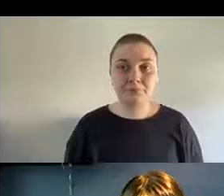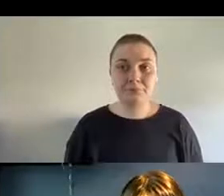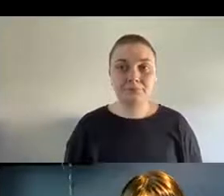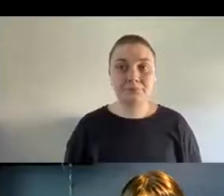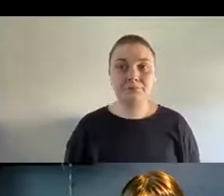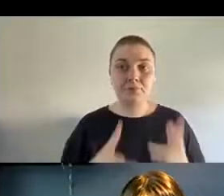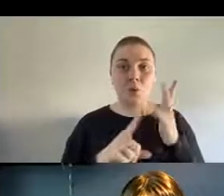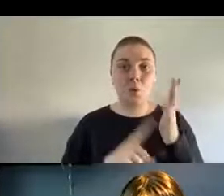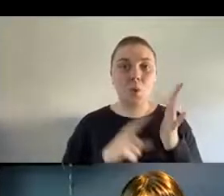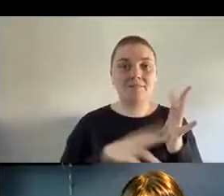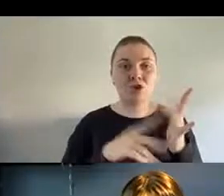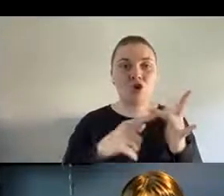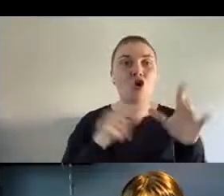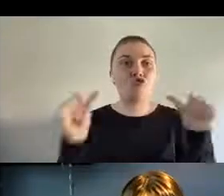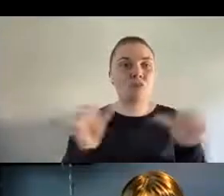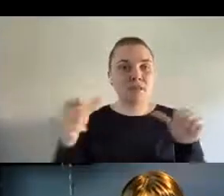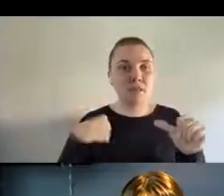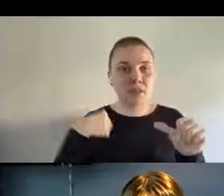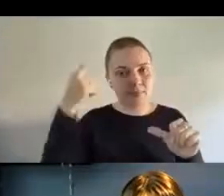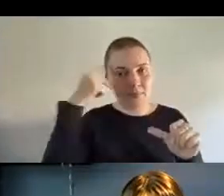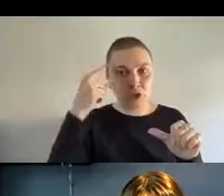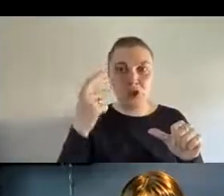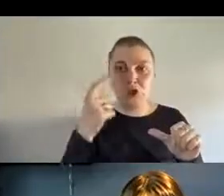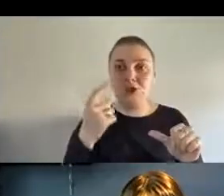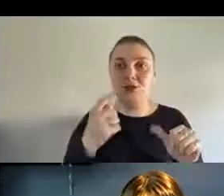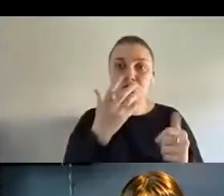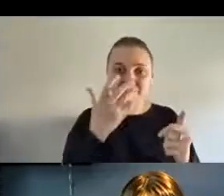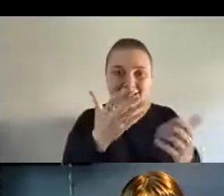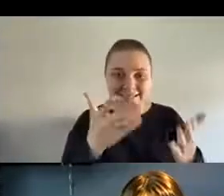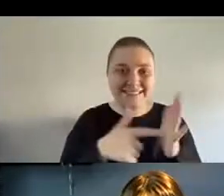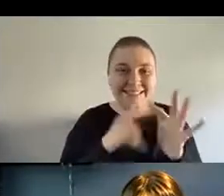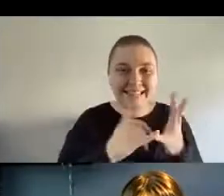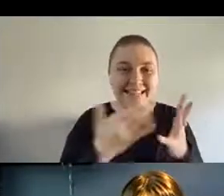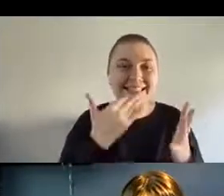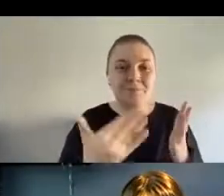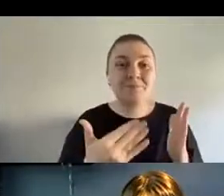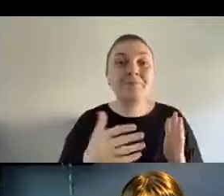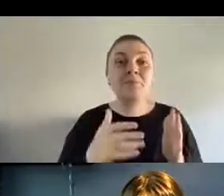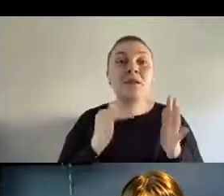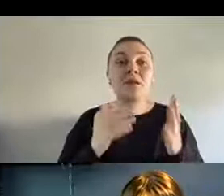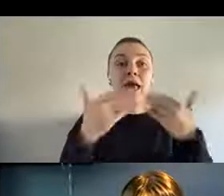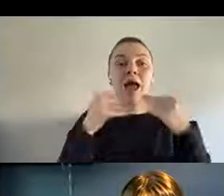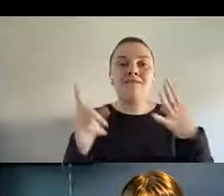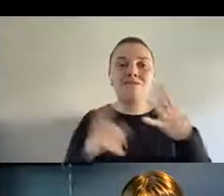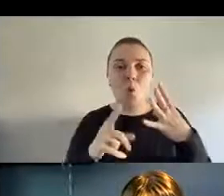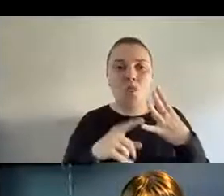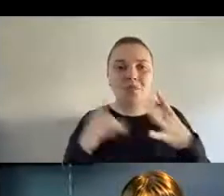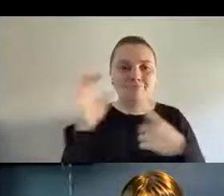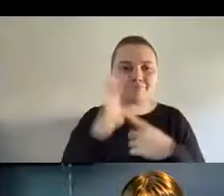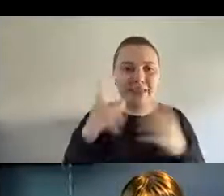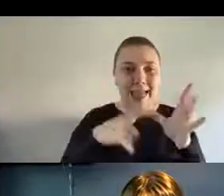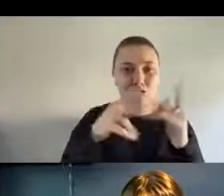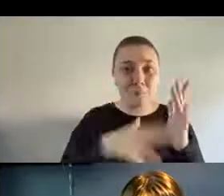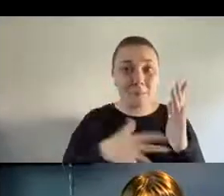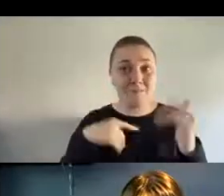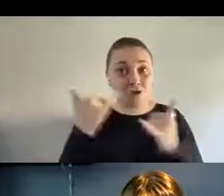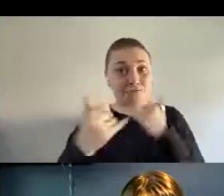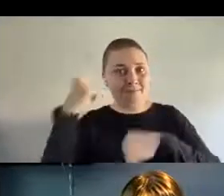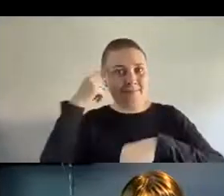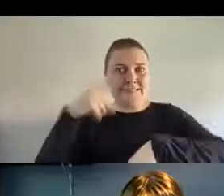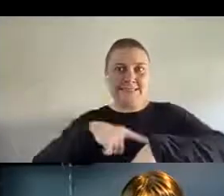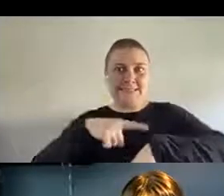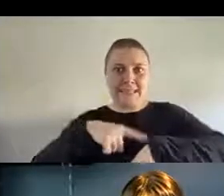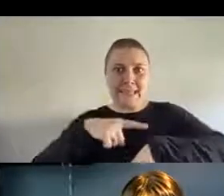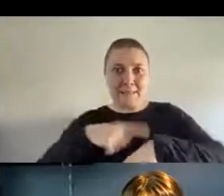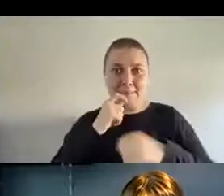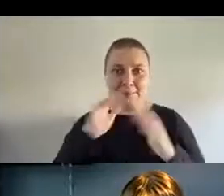All right, so I think we should come on now. Oh, thanks, Tess. To our fourth essential action, because I am aware that we are running